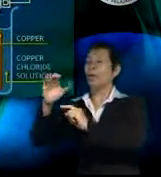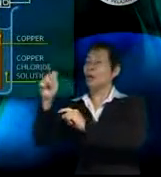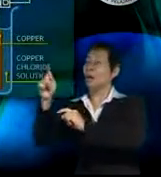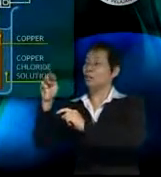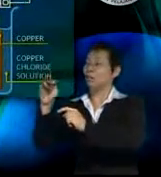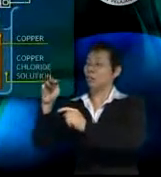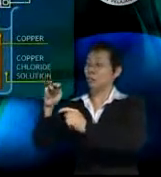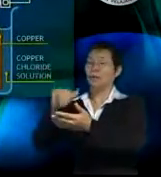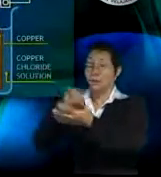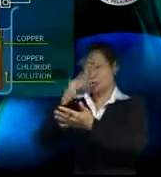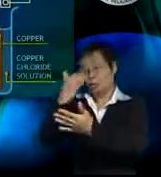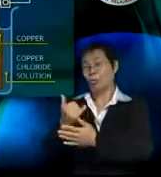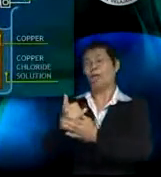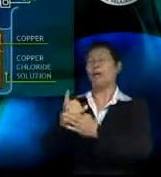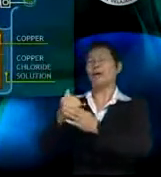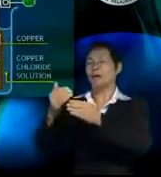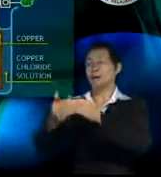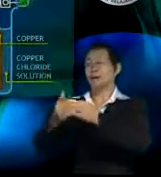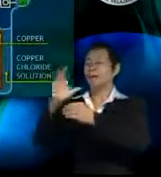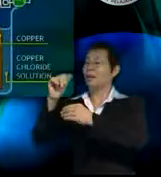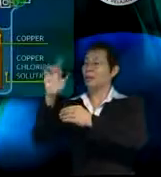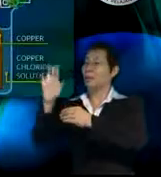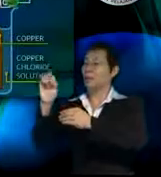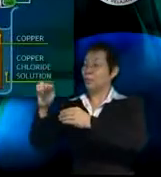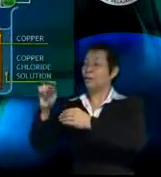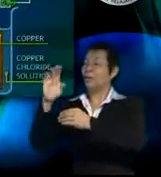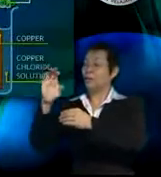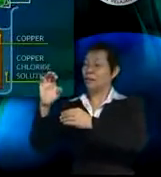is why the carbon electrode is coated with copper.